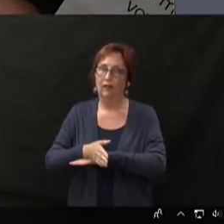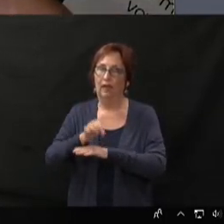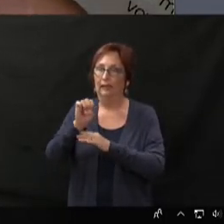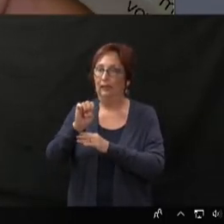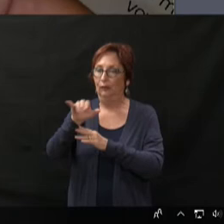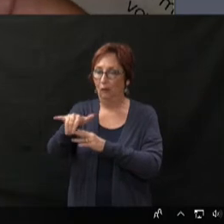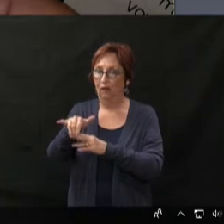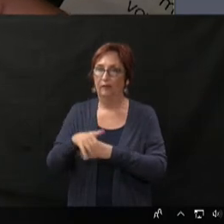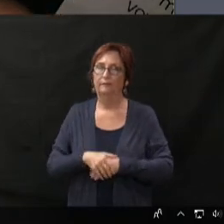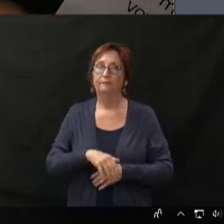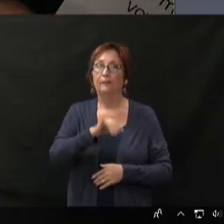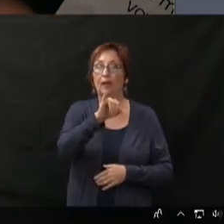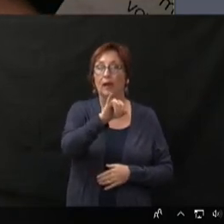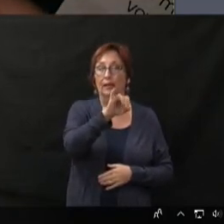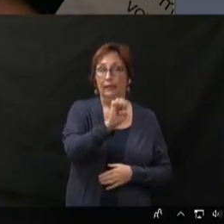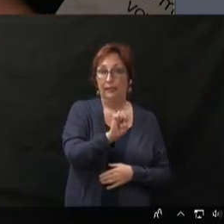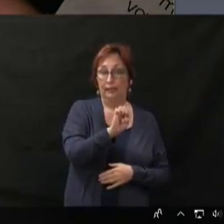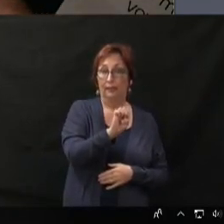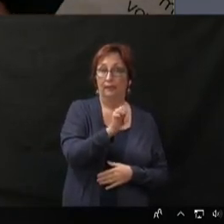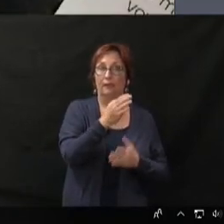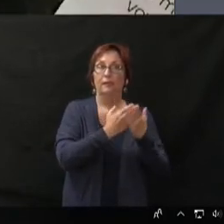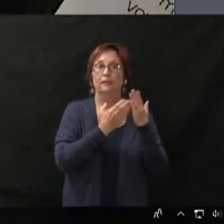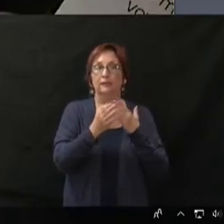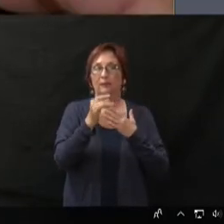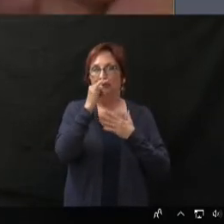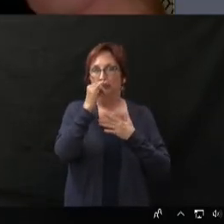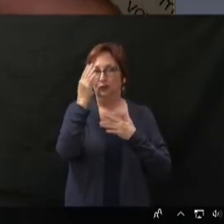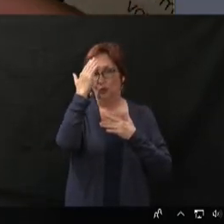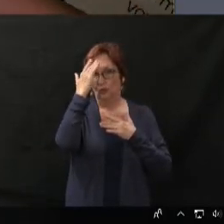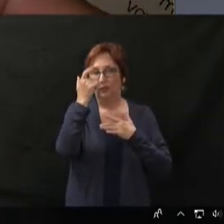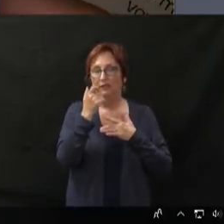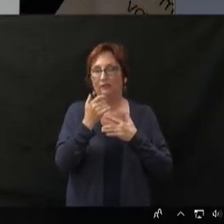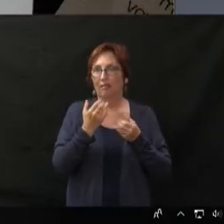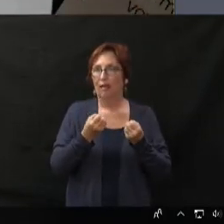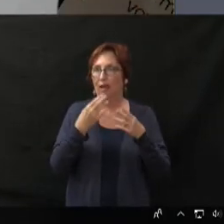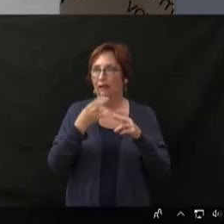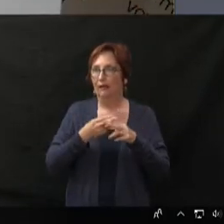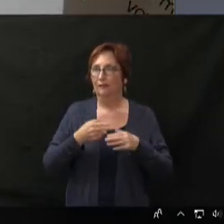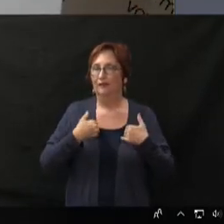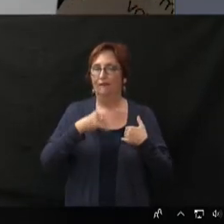IE is something that kids know because a lot of names have IE in it.